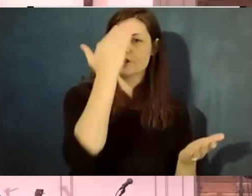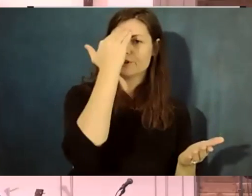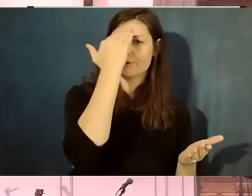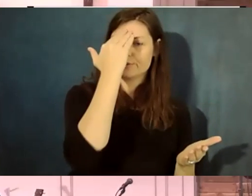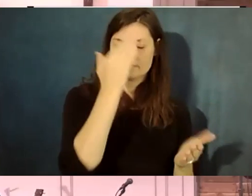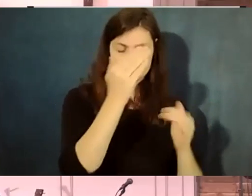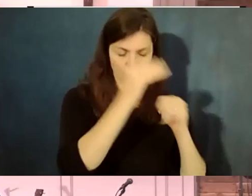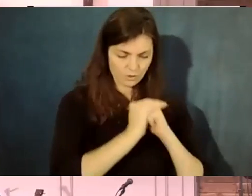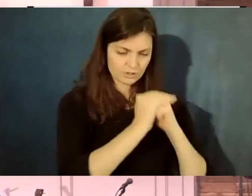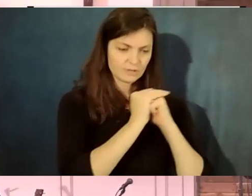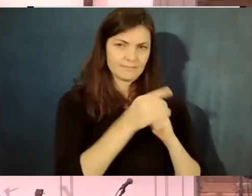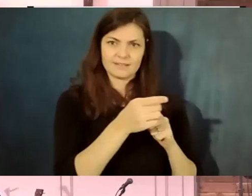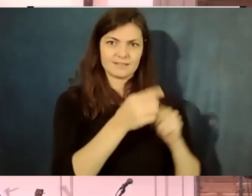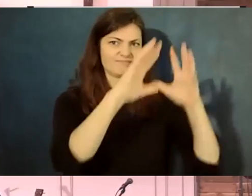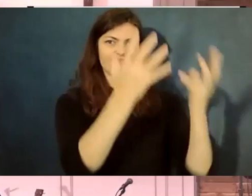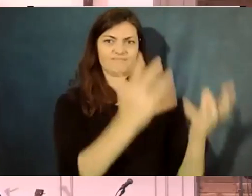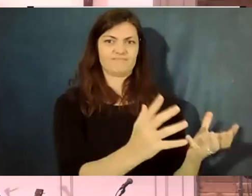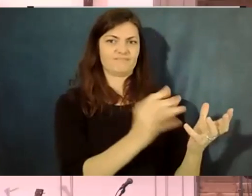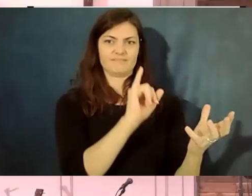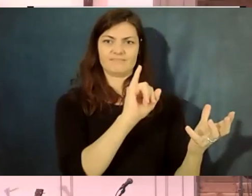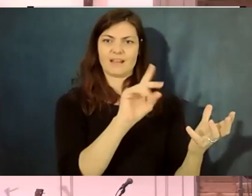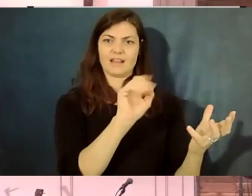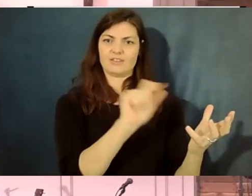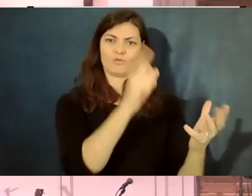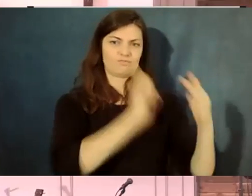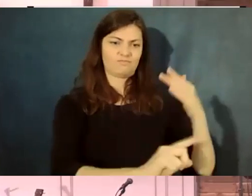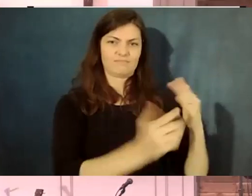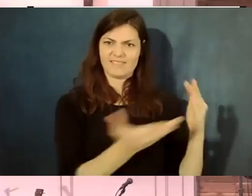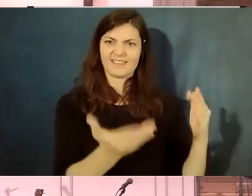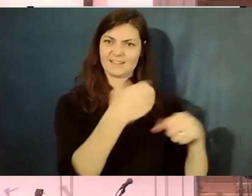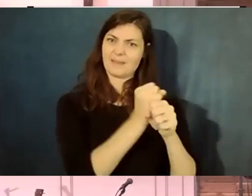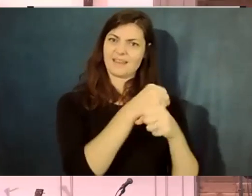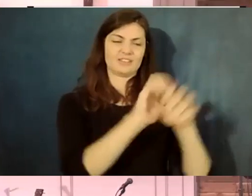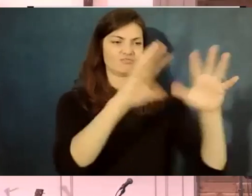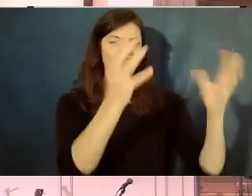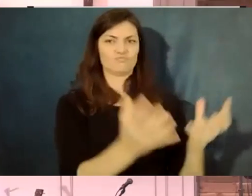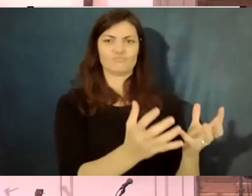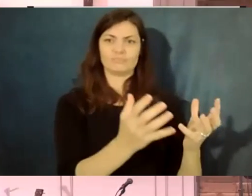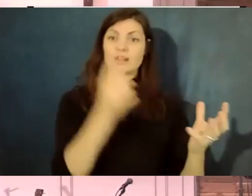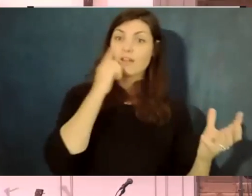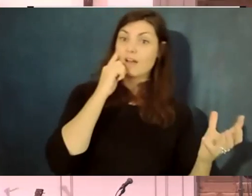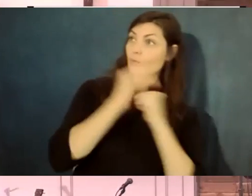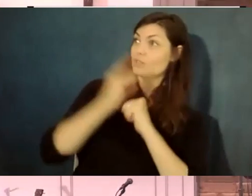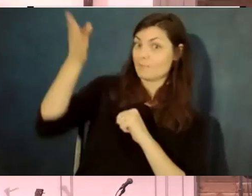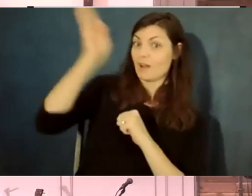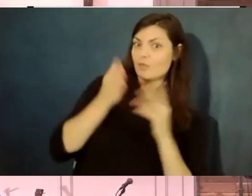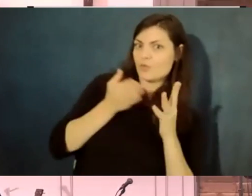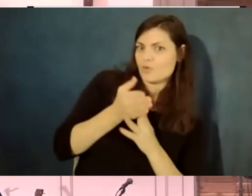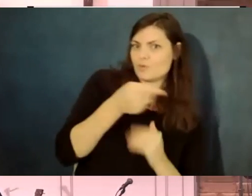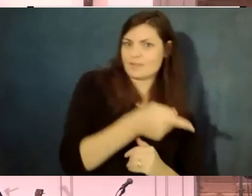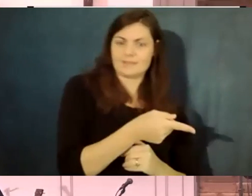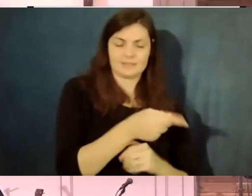And they worshiped this idol. Thinking they're going to worship God through the idol, they worshiped an